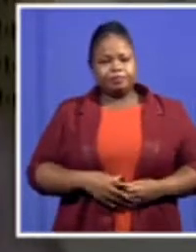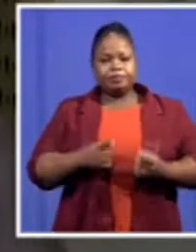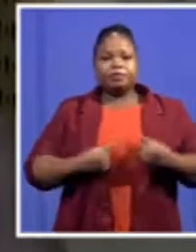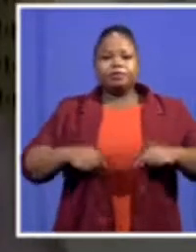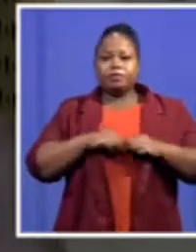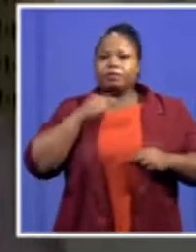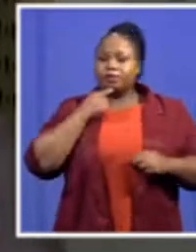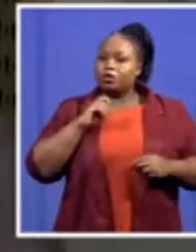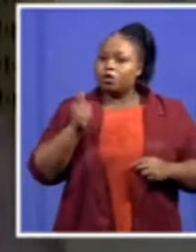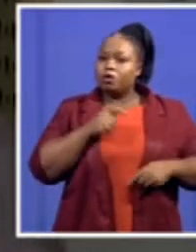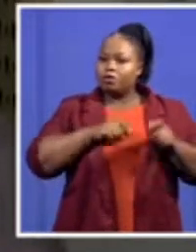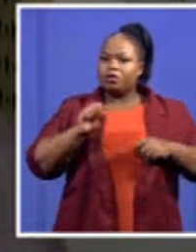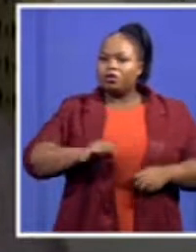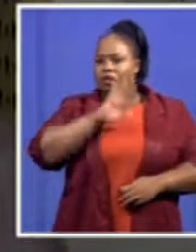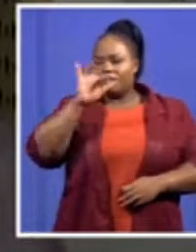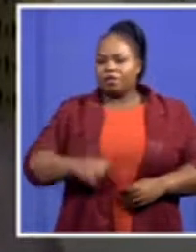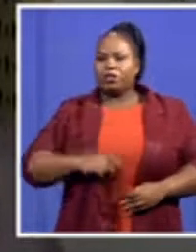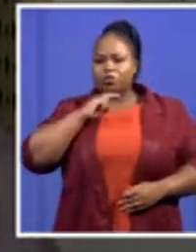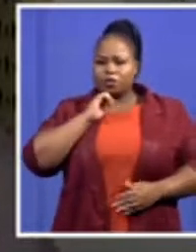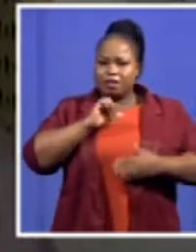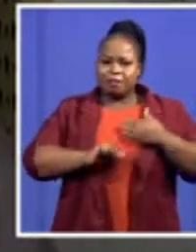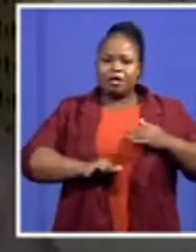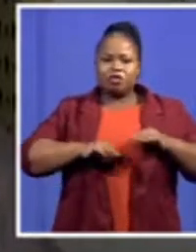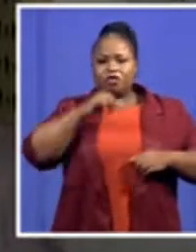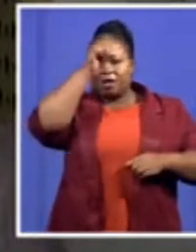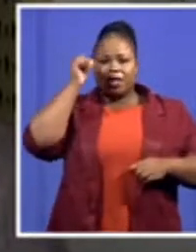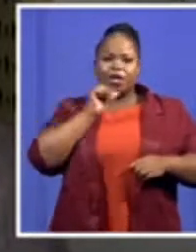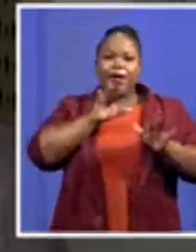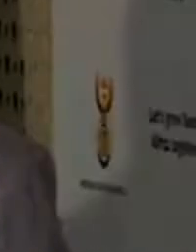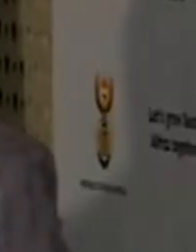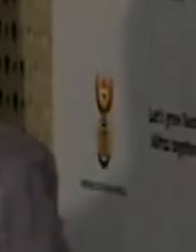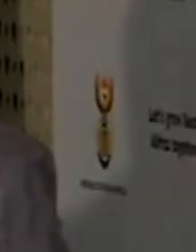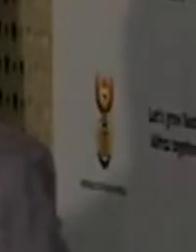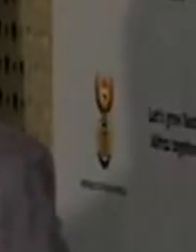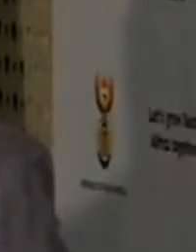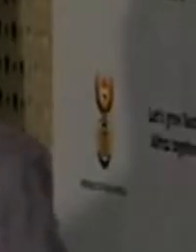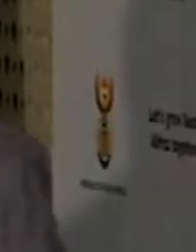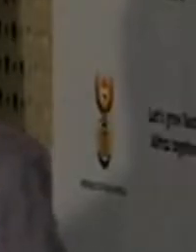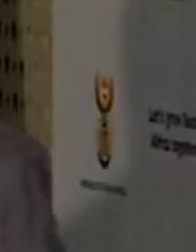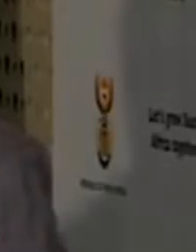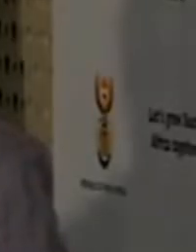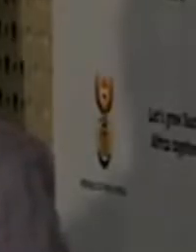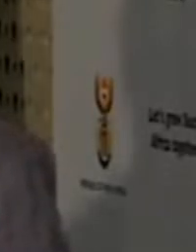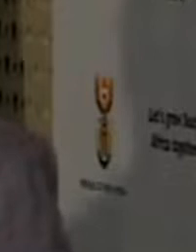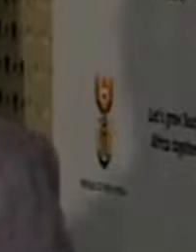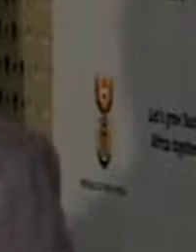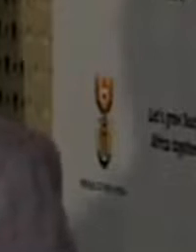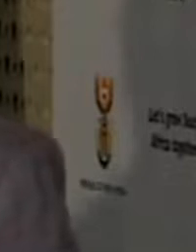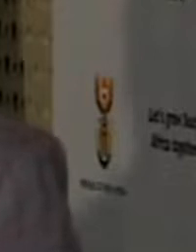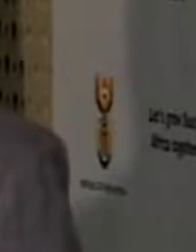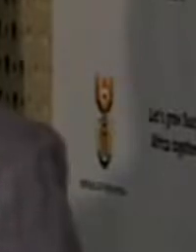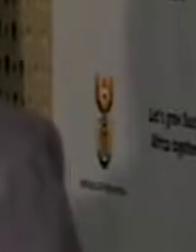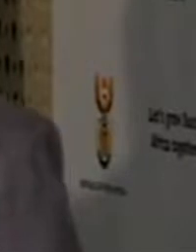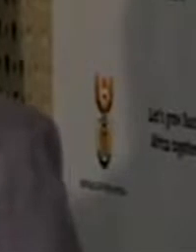of April to express what it means for them to be created for freedom. We know